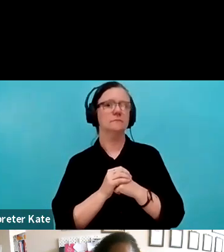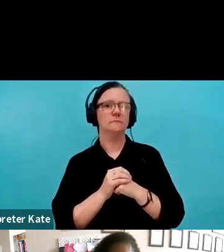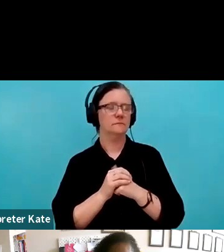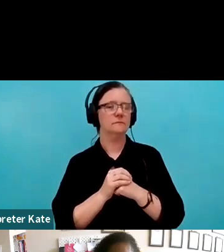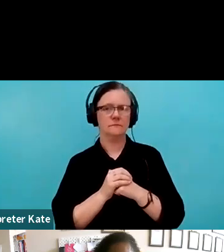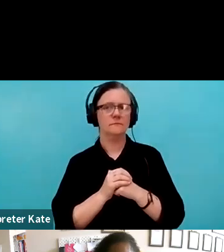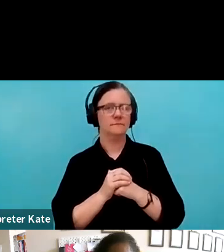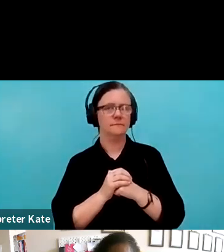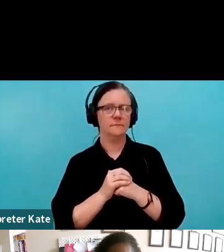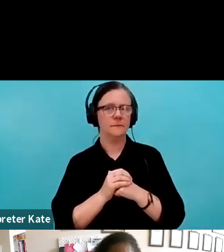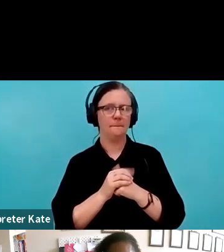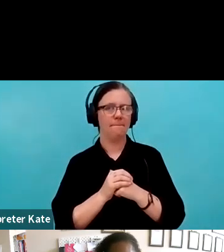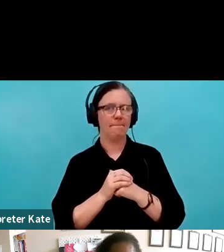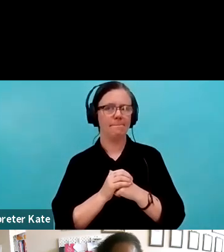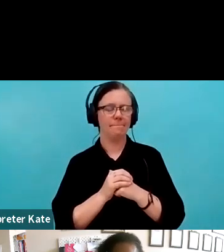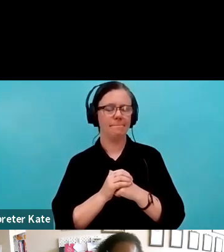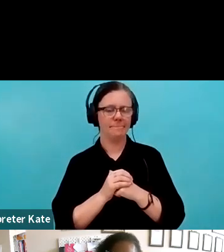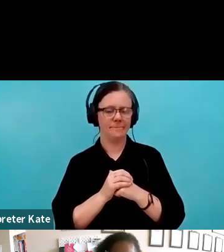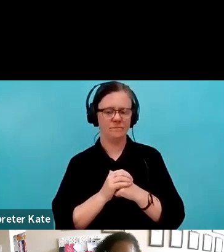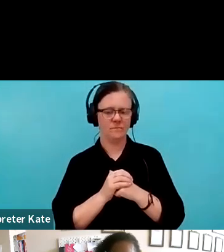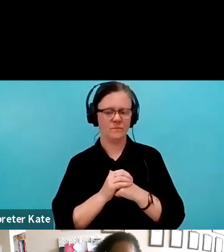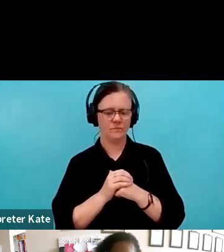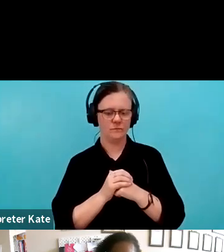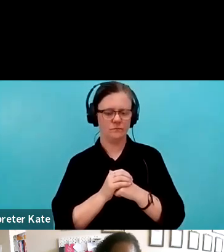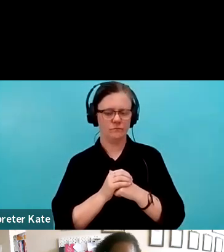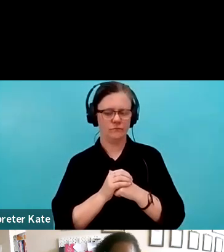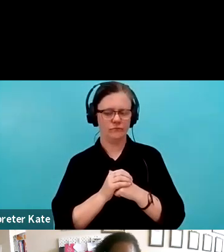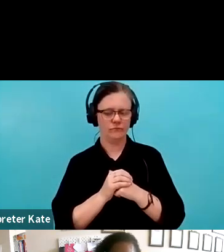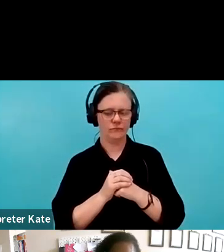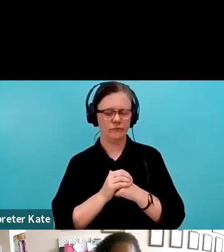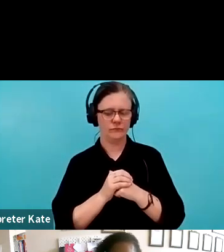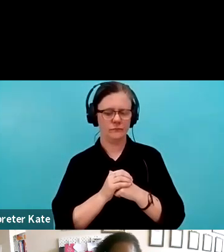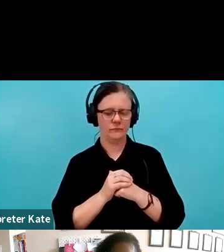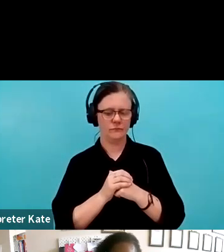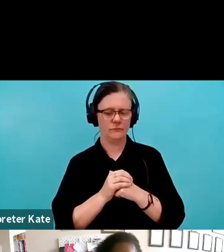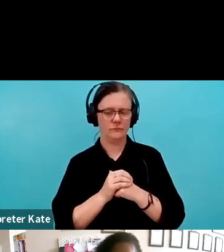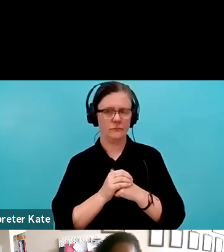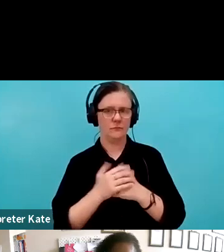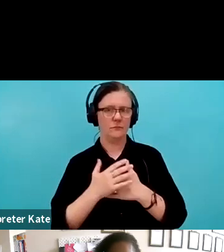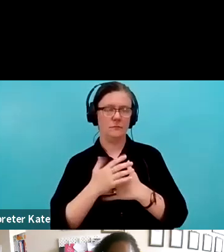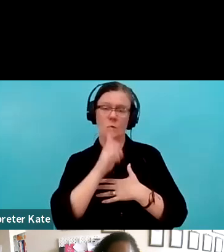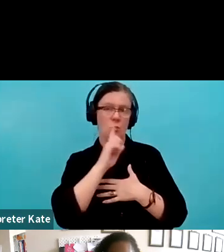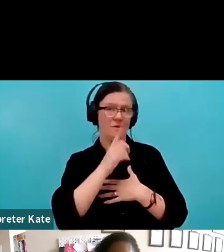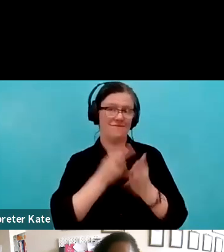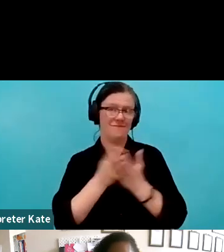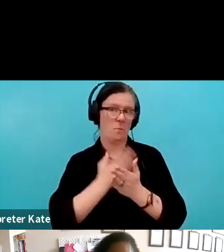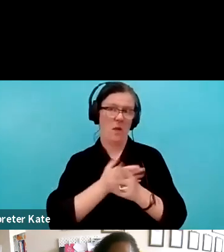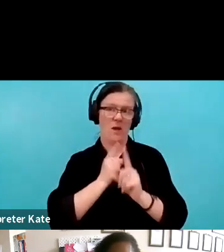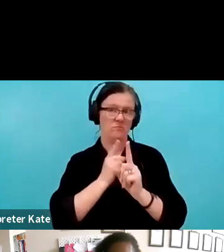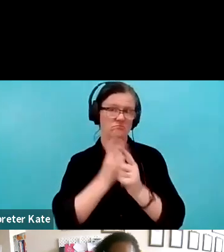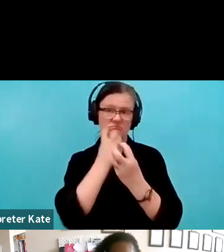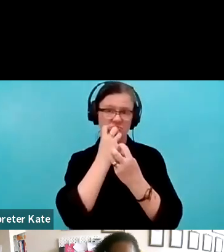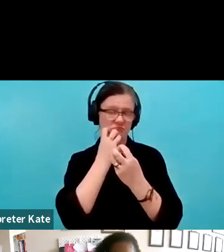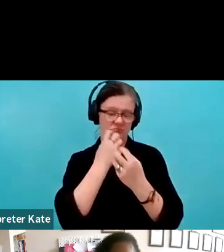similarly. I mean, I know that it's been a personal desire of mine, for a